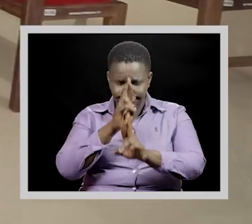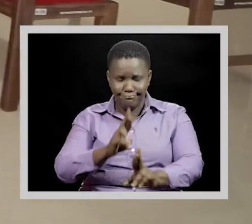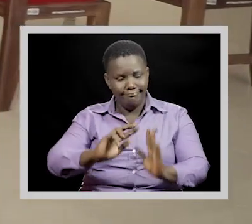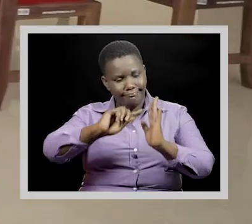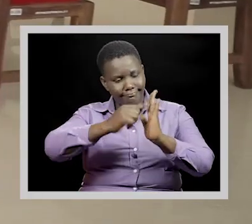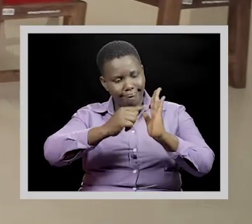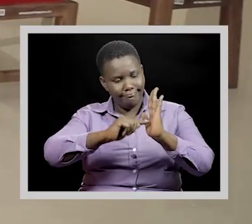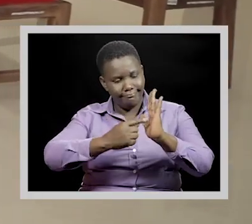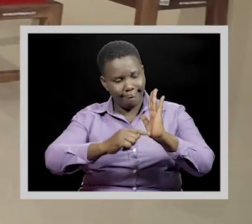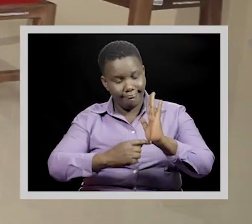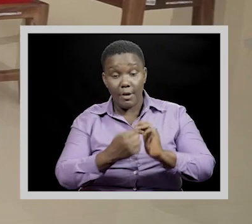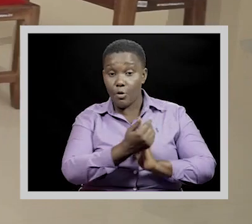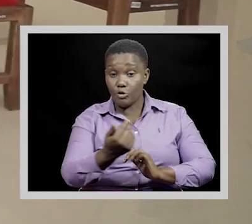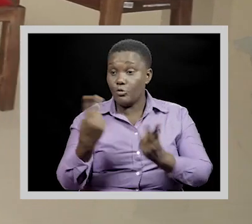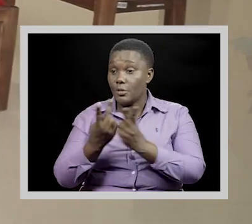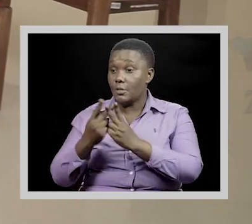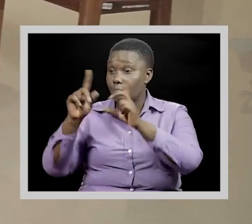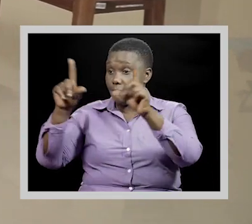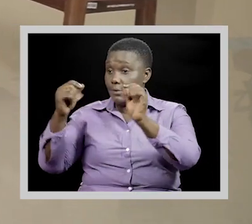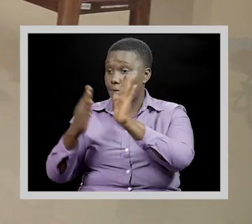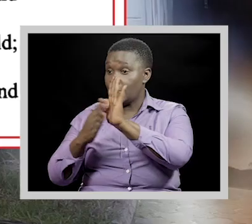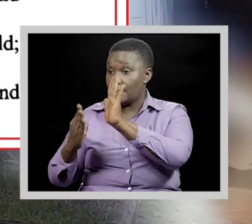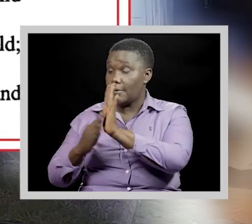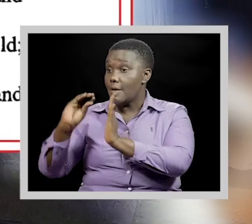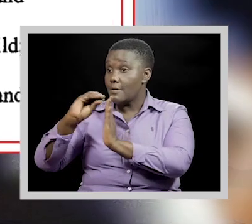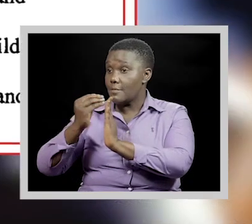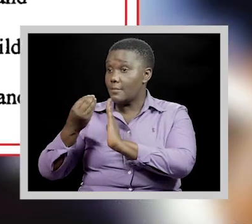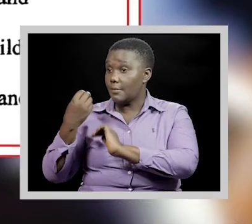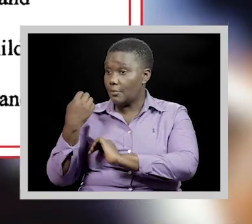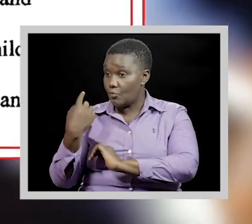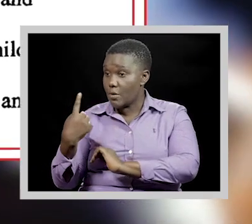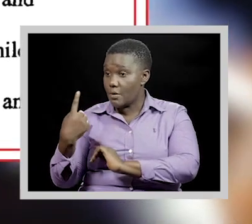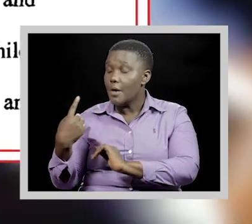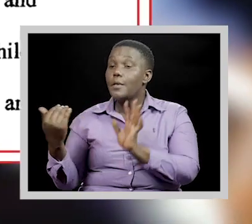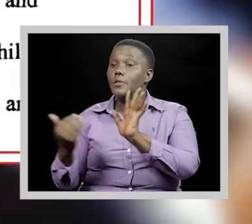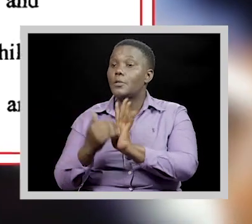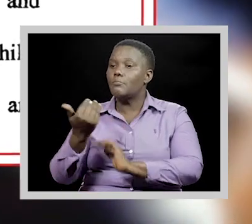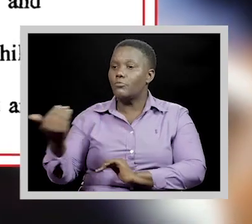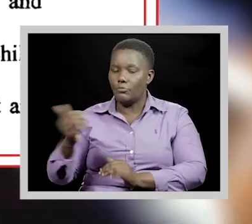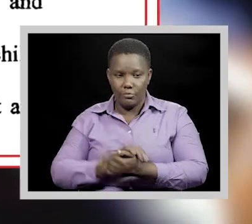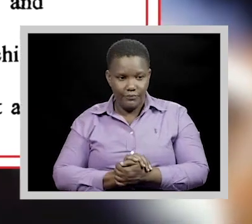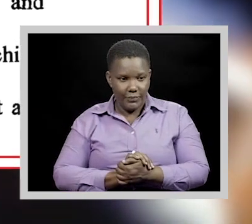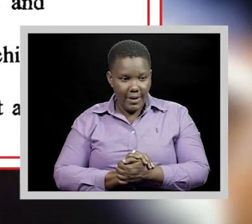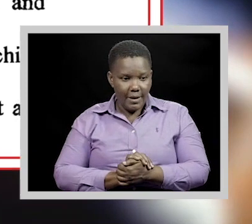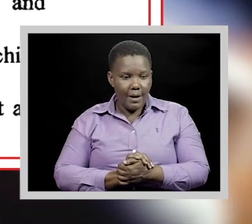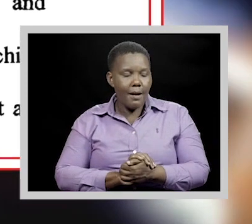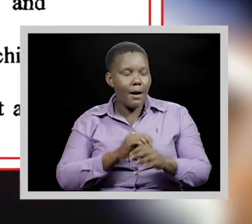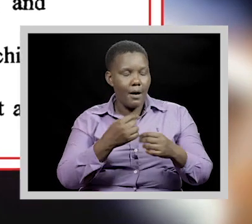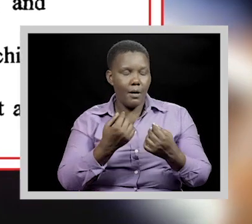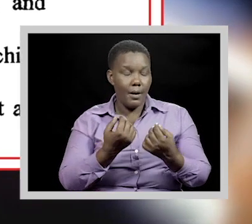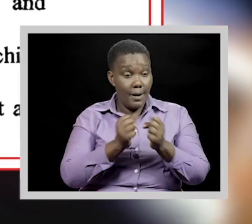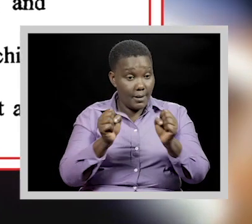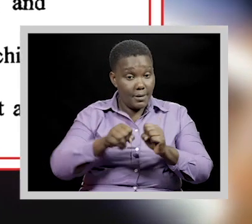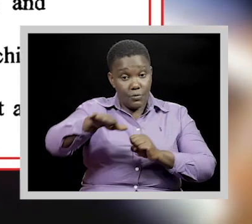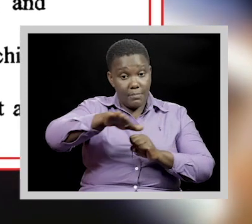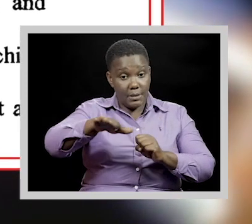Court Rules as made under Section 99, Subsection 1 of the Law of the Child Act, but